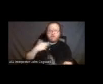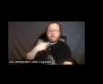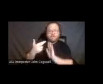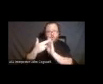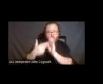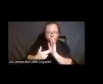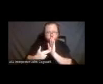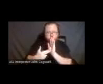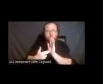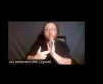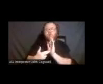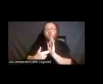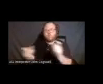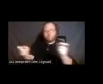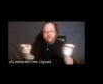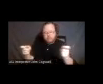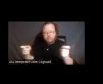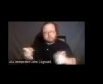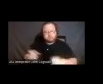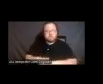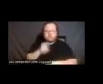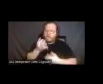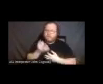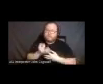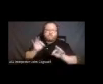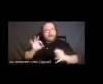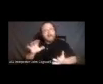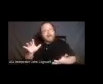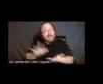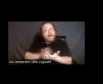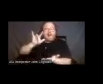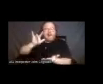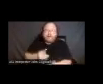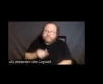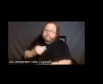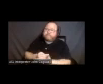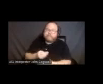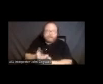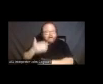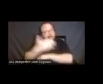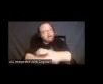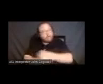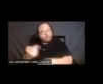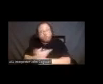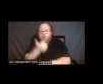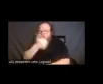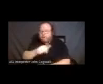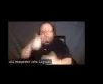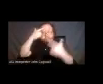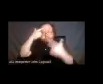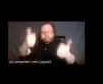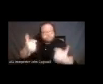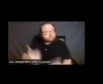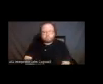rules, it has regulations, so it's not just a free pot of money that the county can use any way that it wants to.